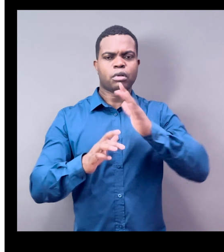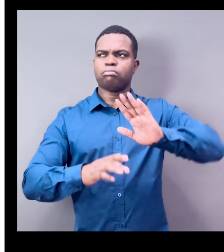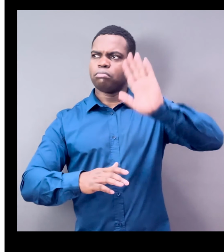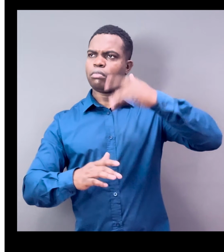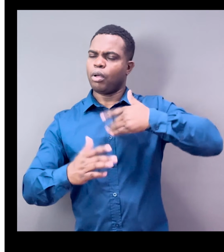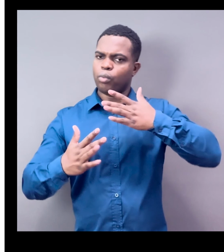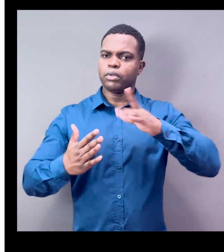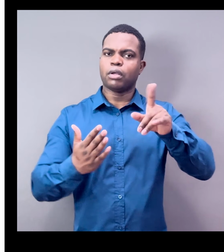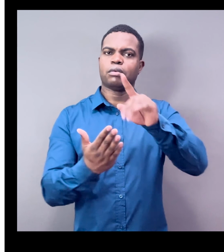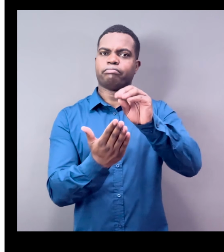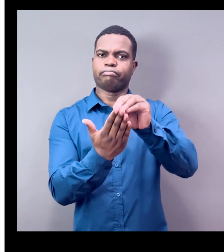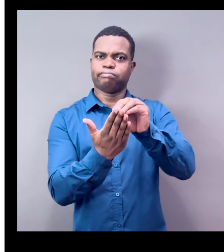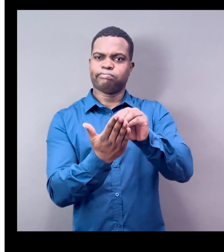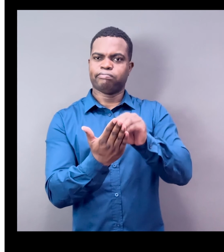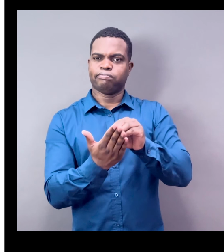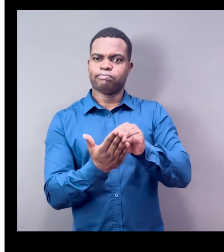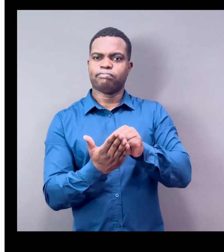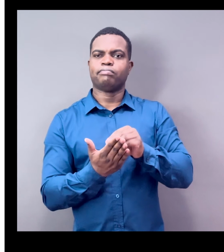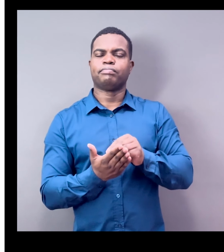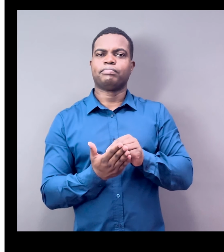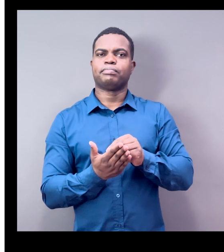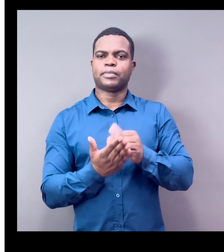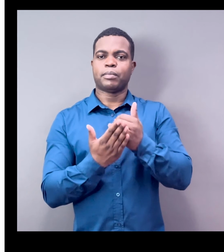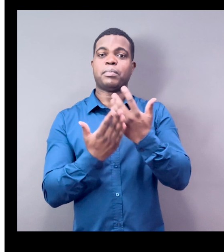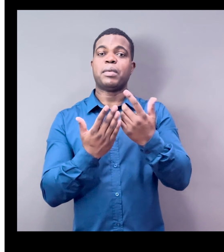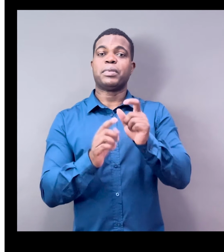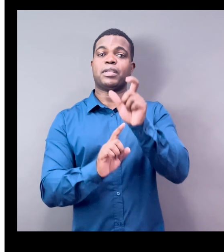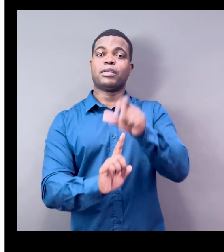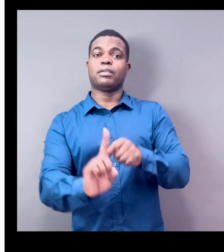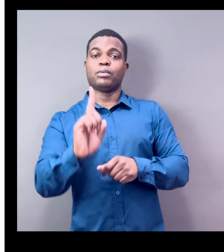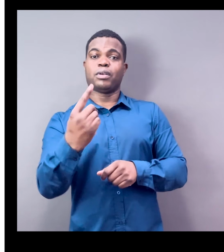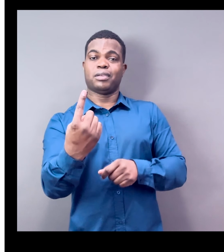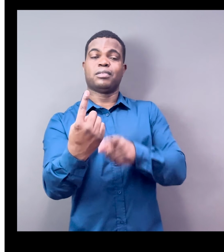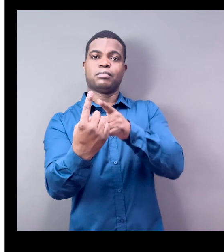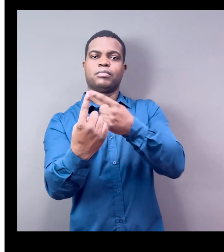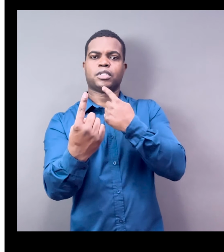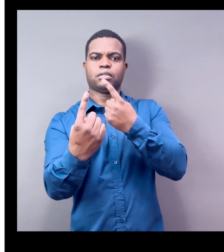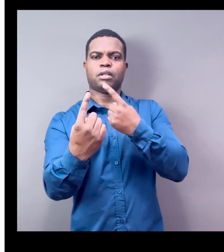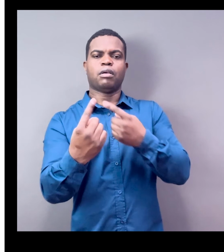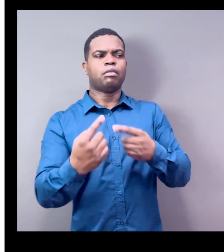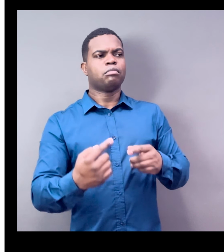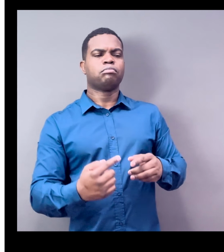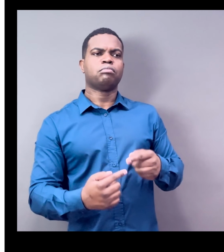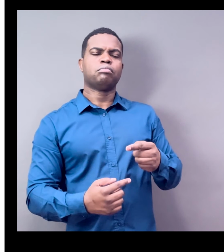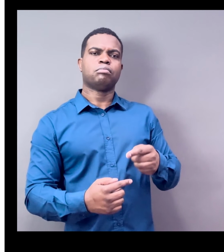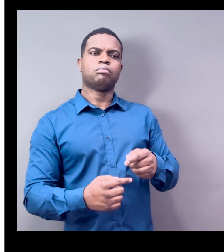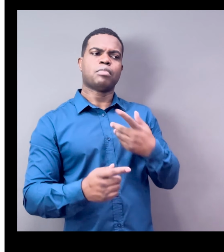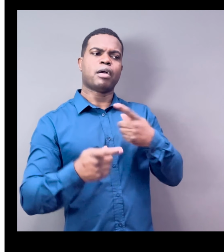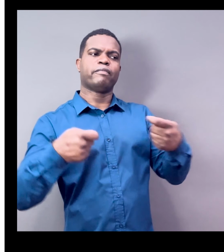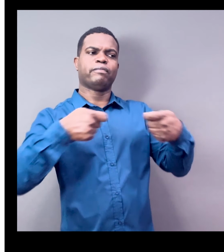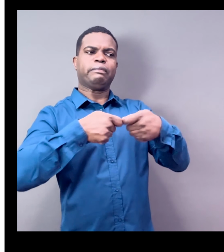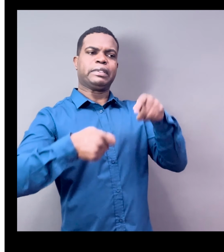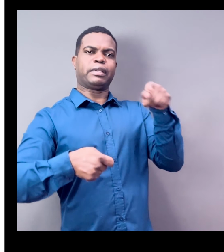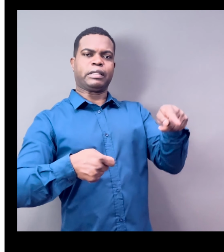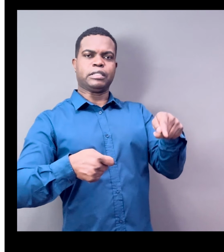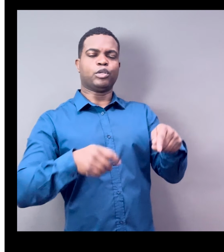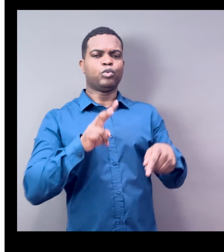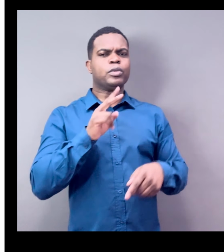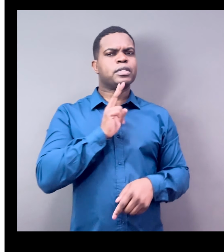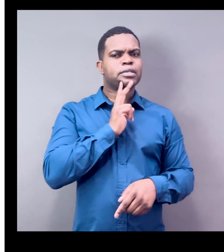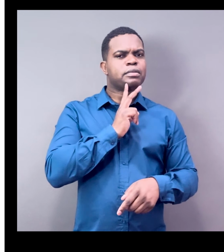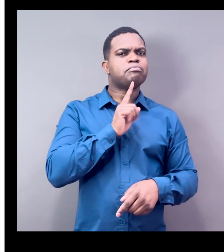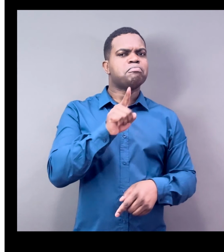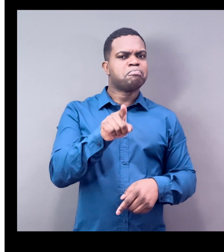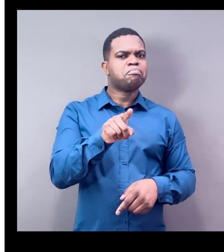You'll be able to say, okay, this individual A will be good for this aspect of our